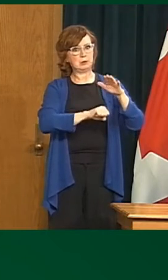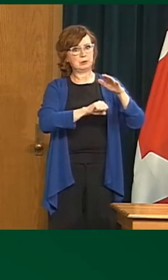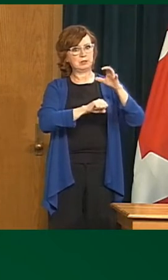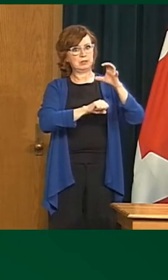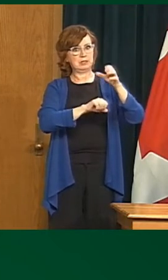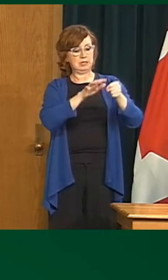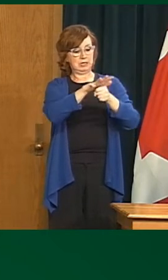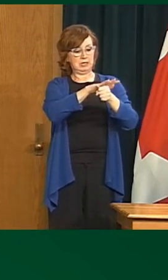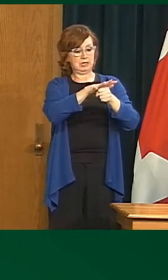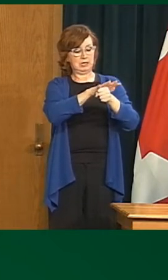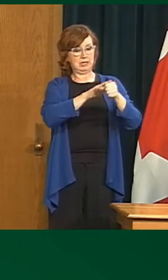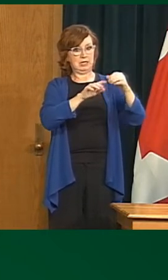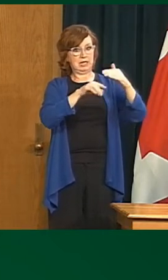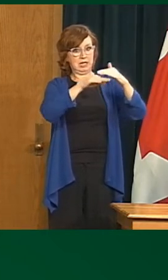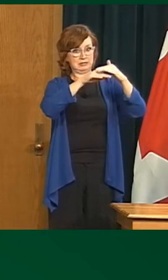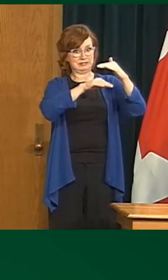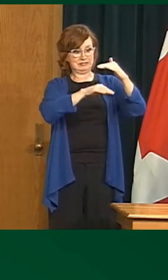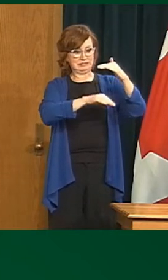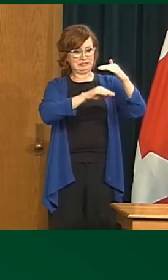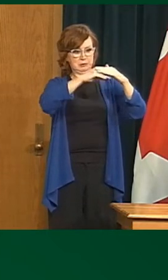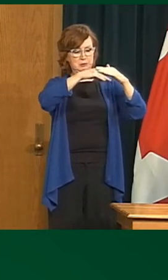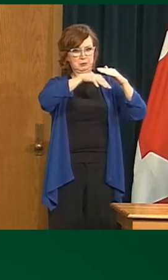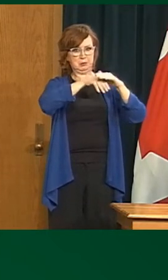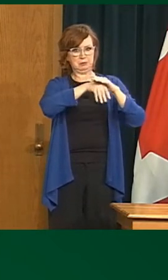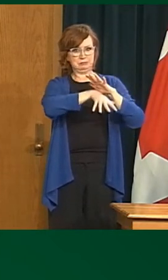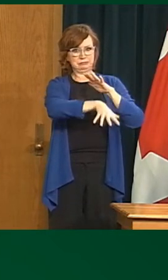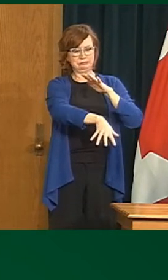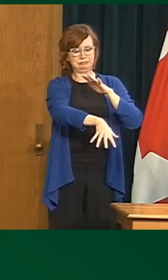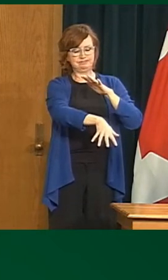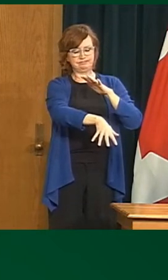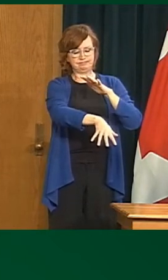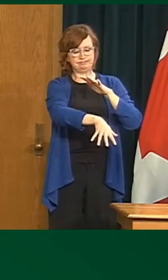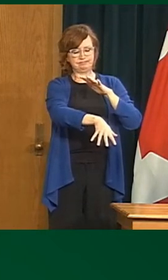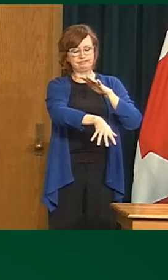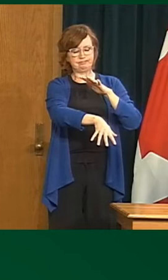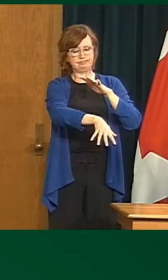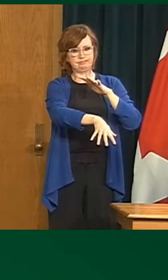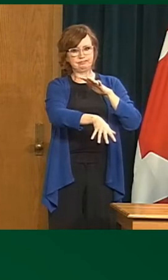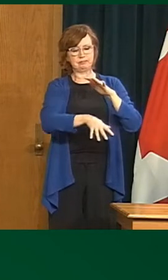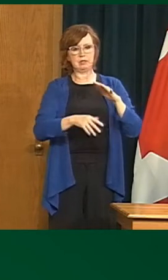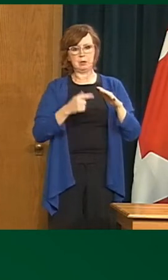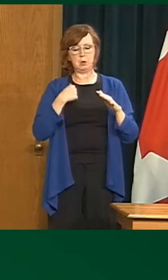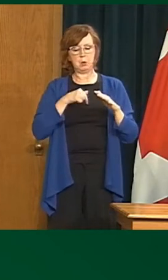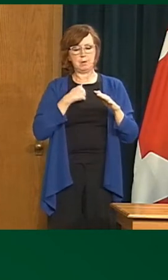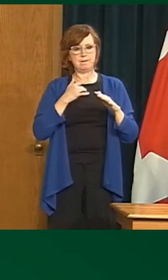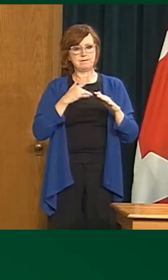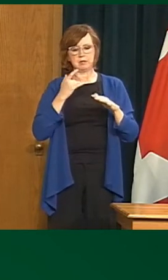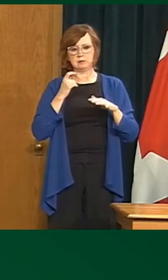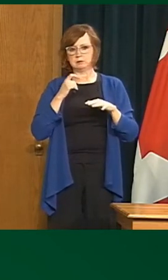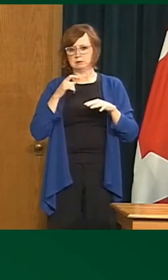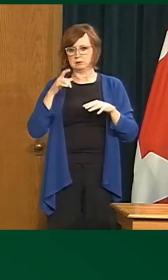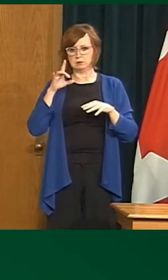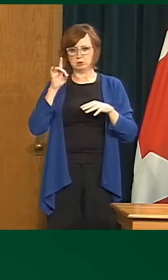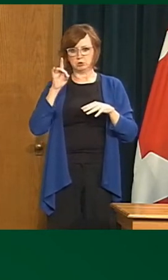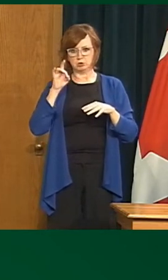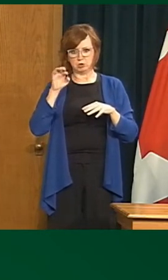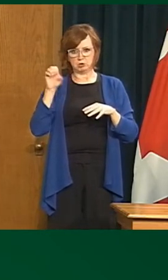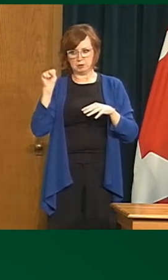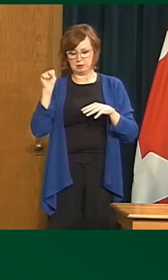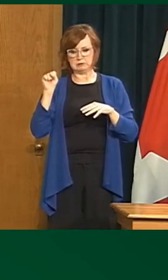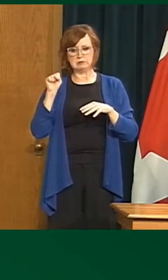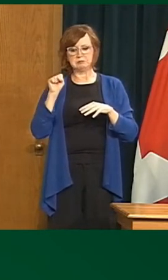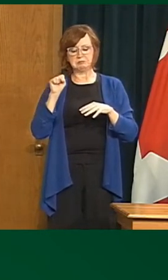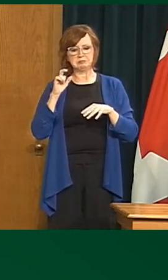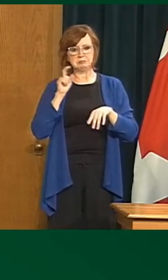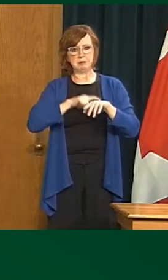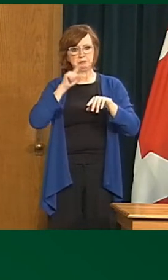well. So we had put, Dr. Shahab had put forward a public health order limiting the travel not only north and south